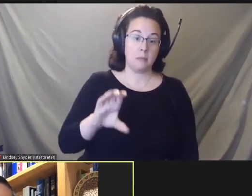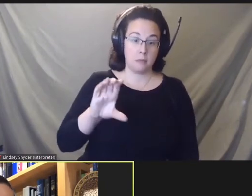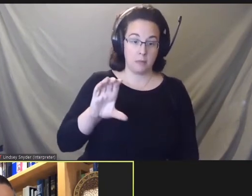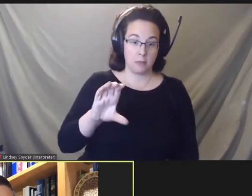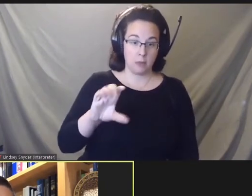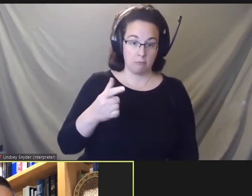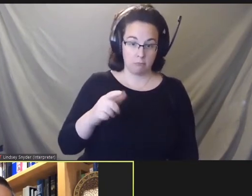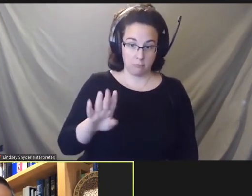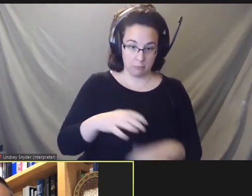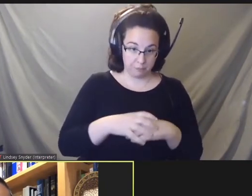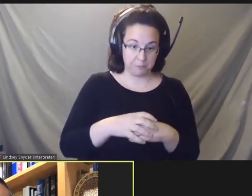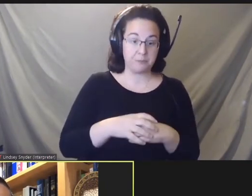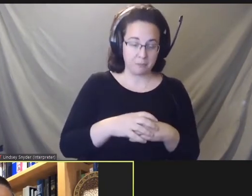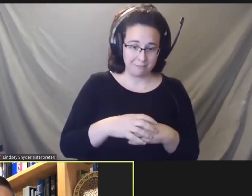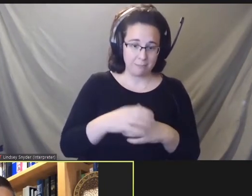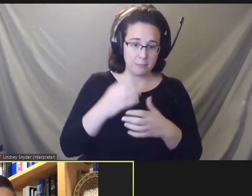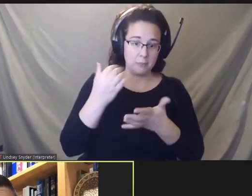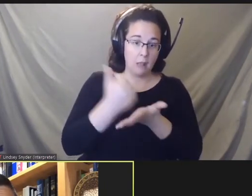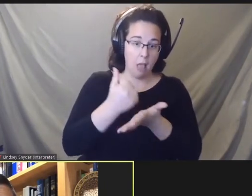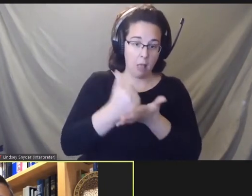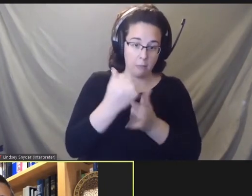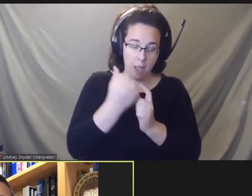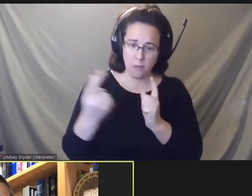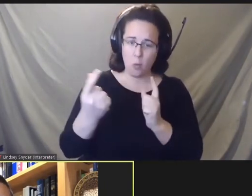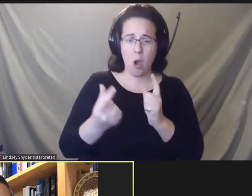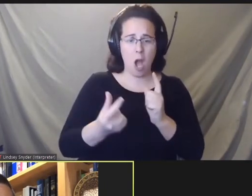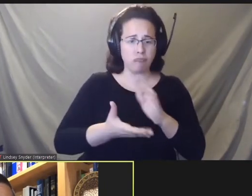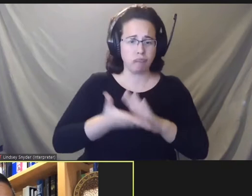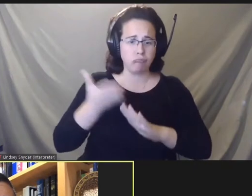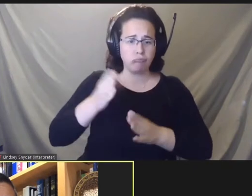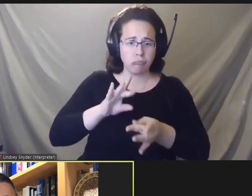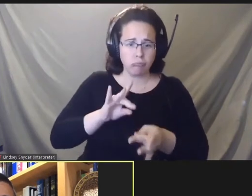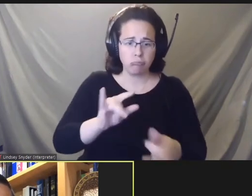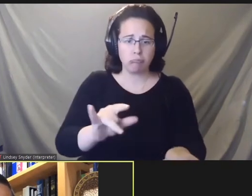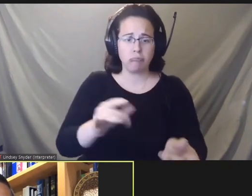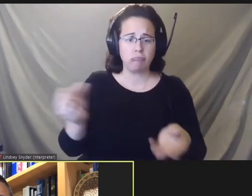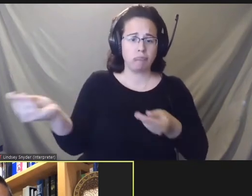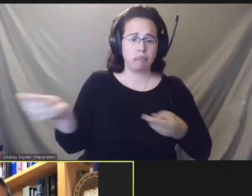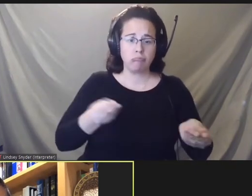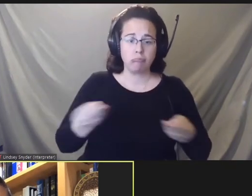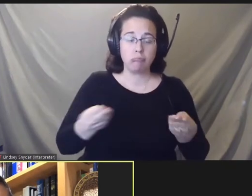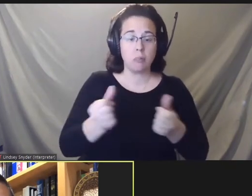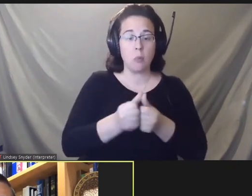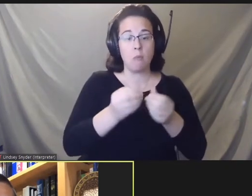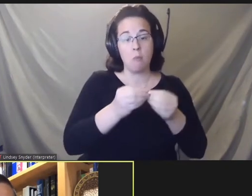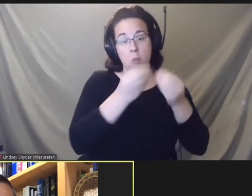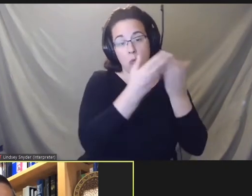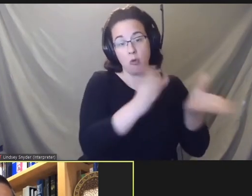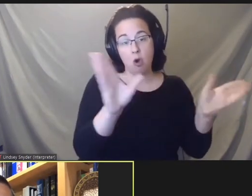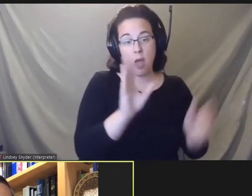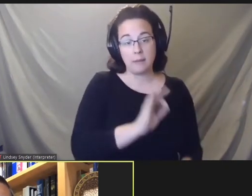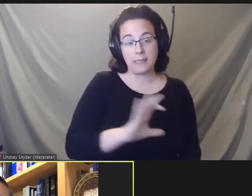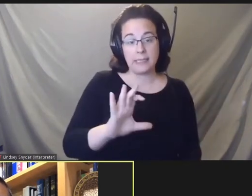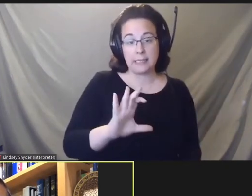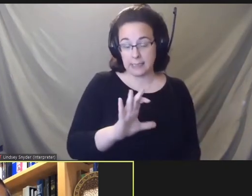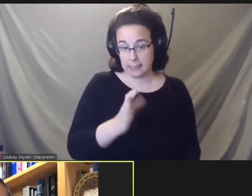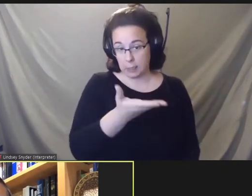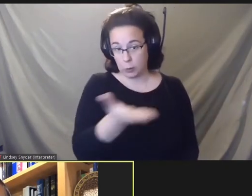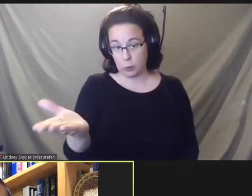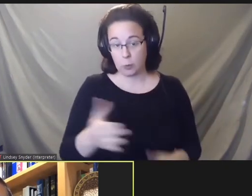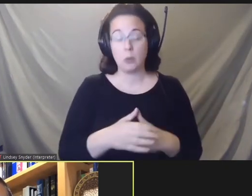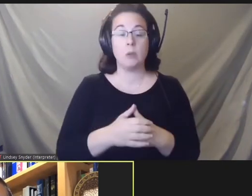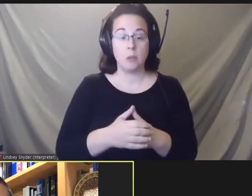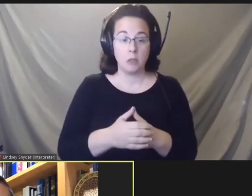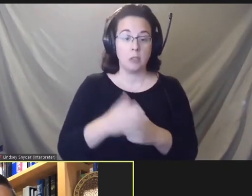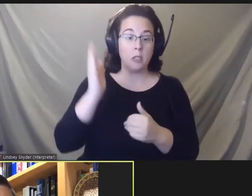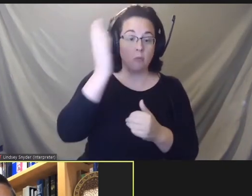who help everything run smoothly. They serve, of course, as the liaison between the broader FCC and you, and they've made presentations